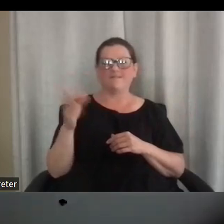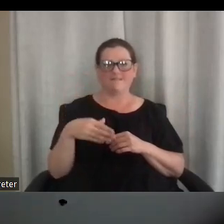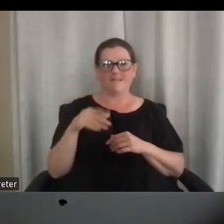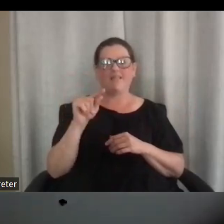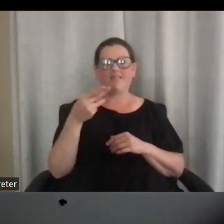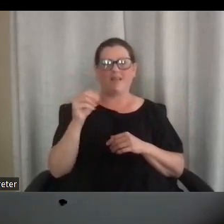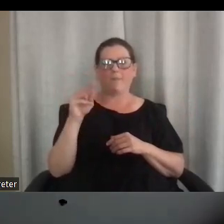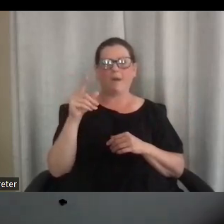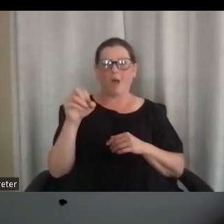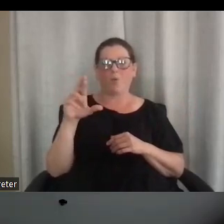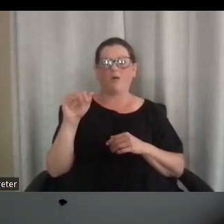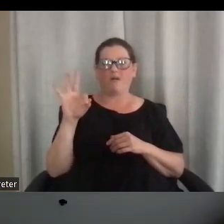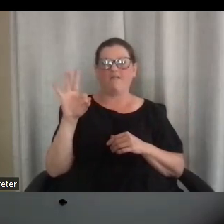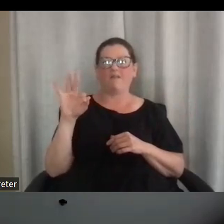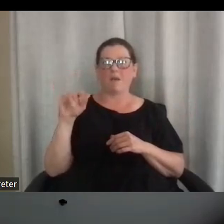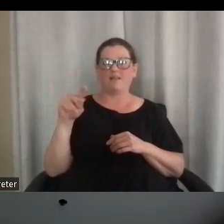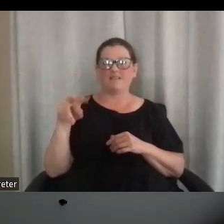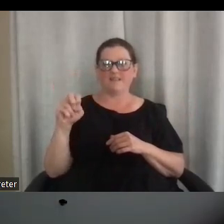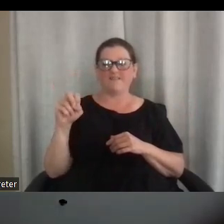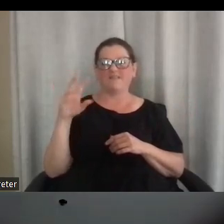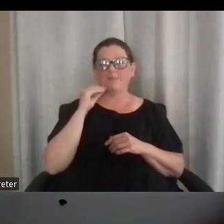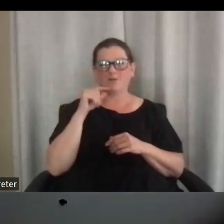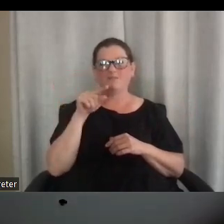you can see the webpage live today.